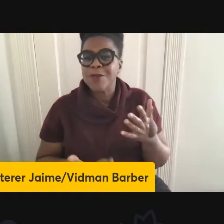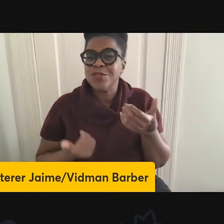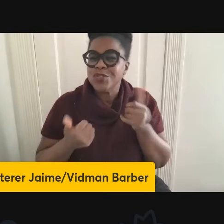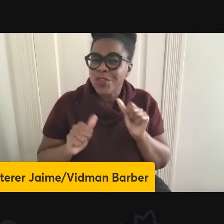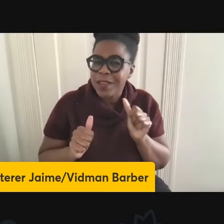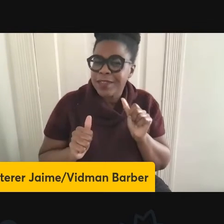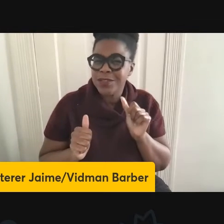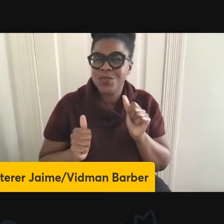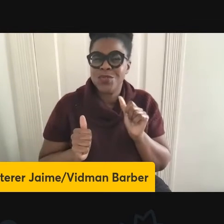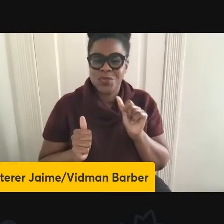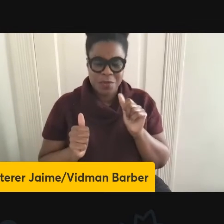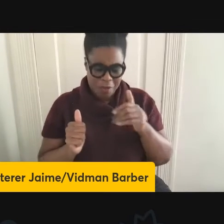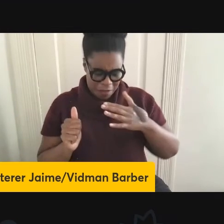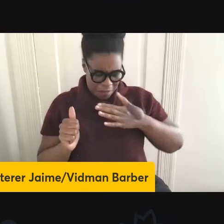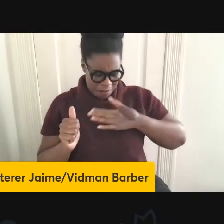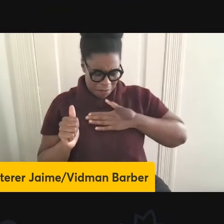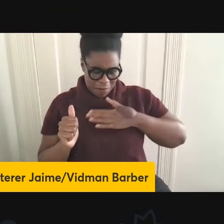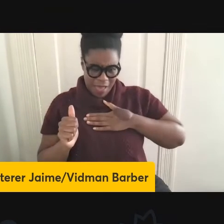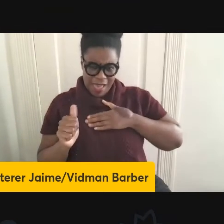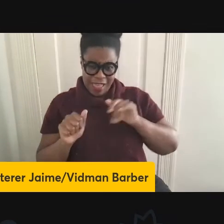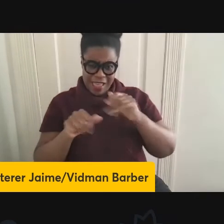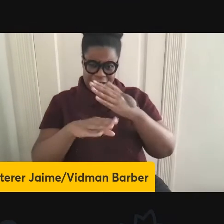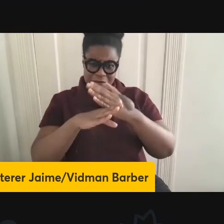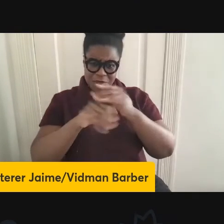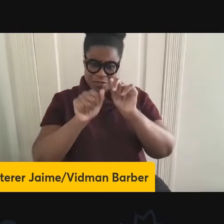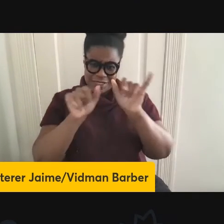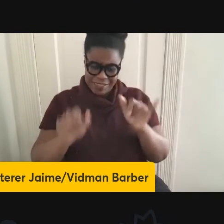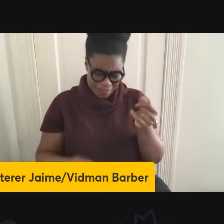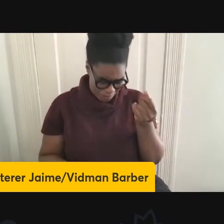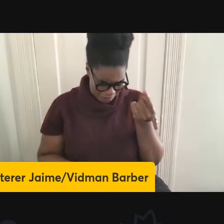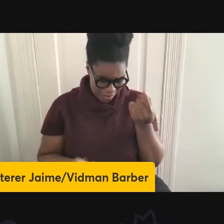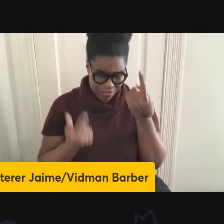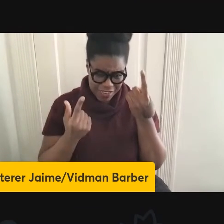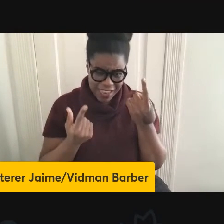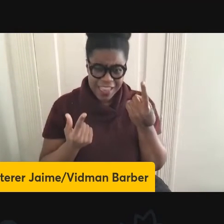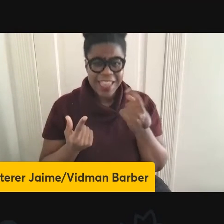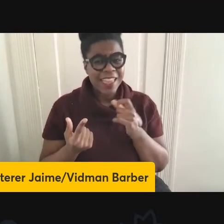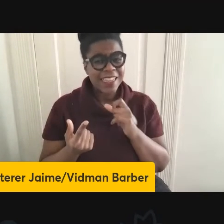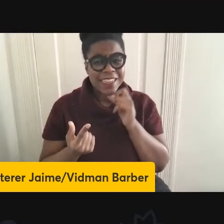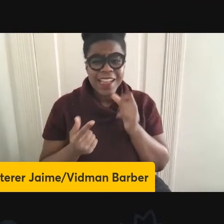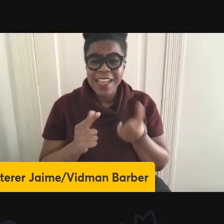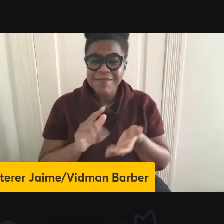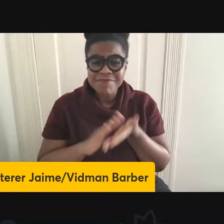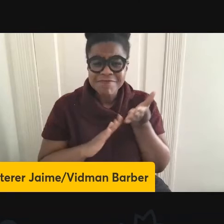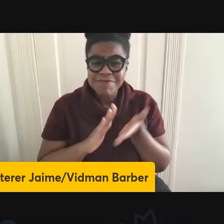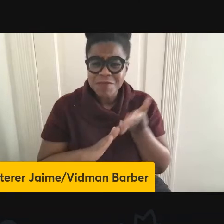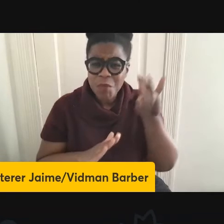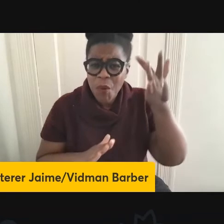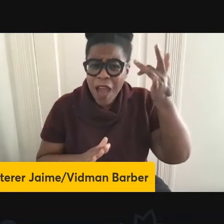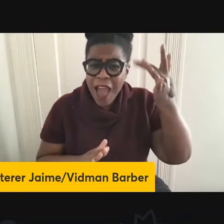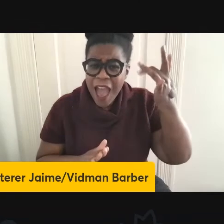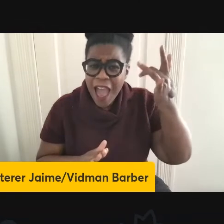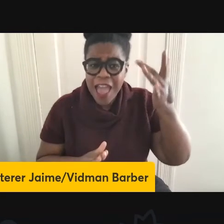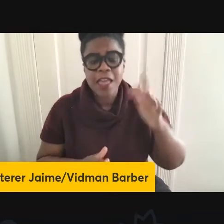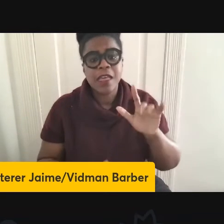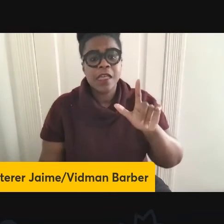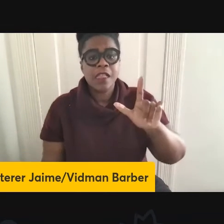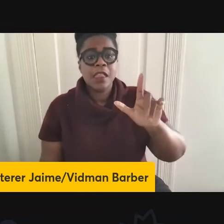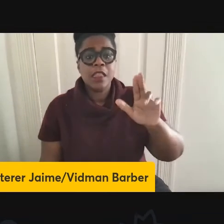to understand my own immune system and why it wasn't working. So, lupus is